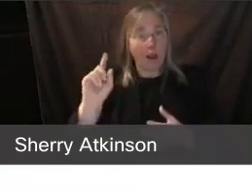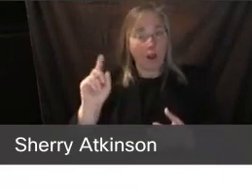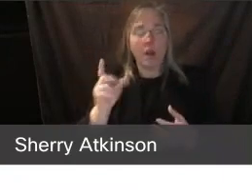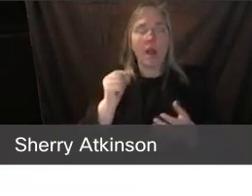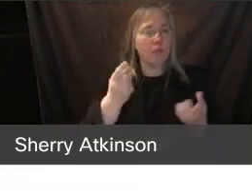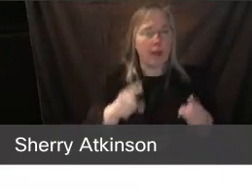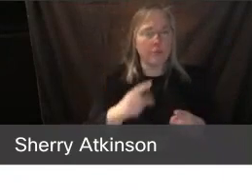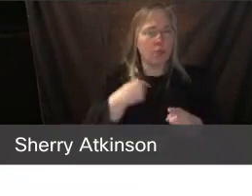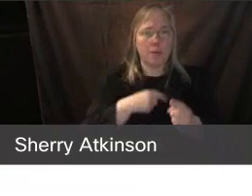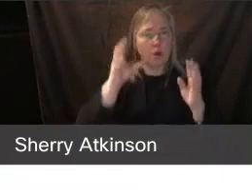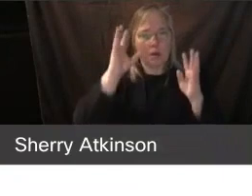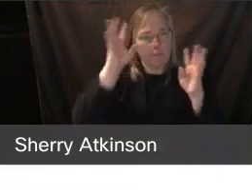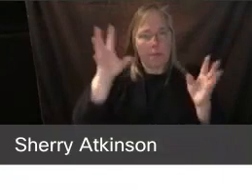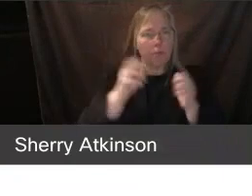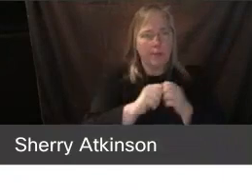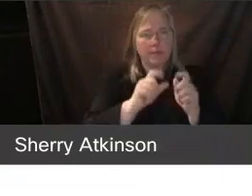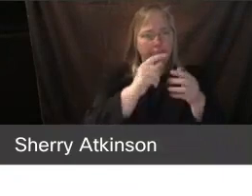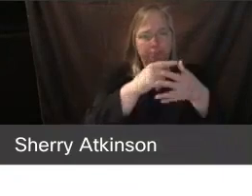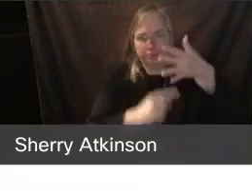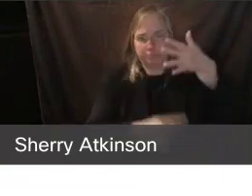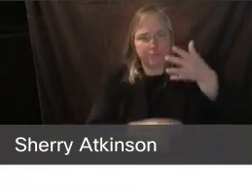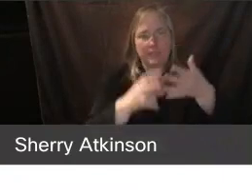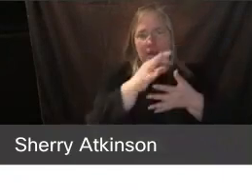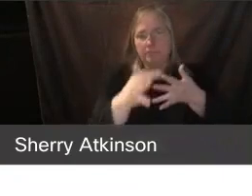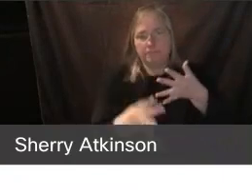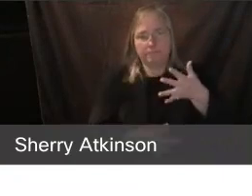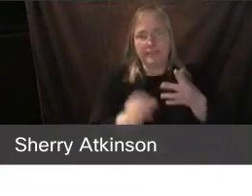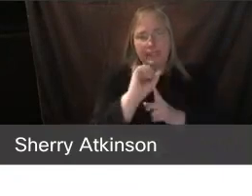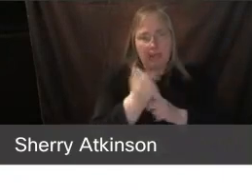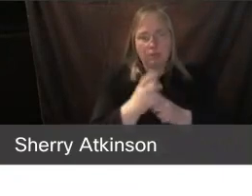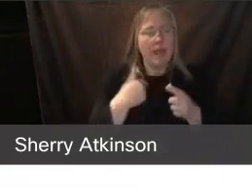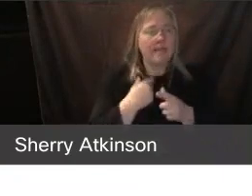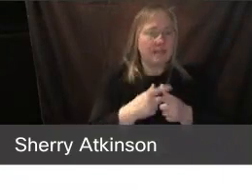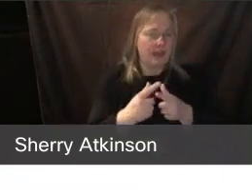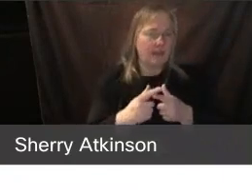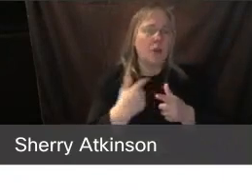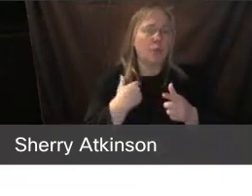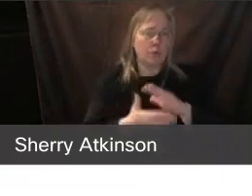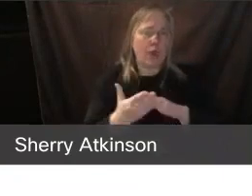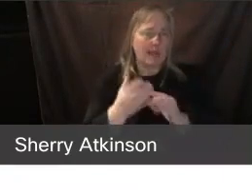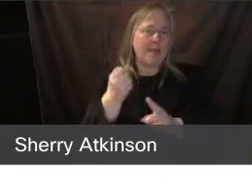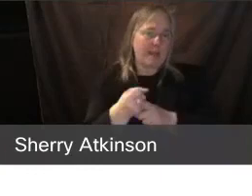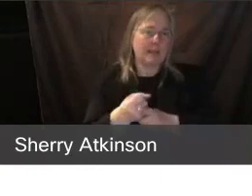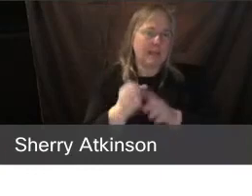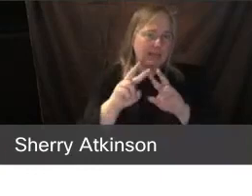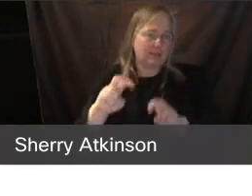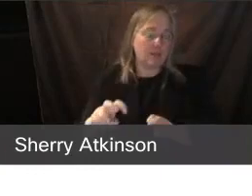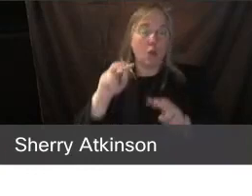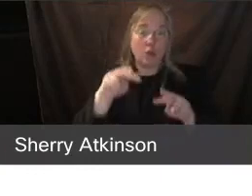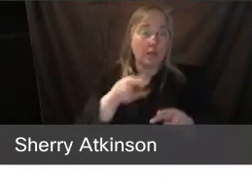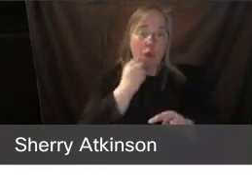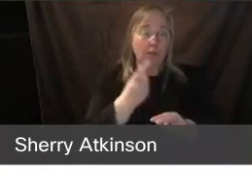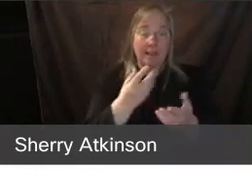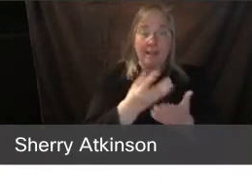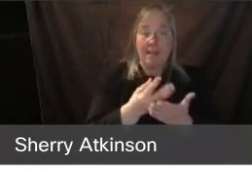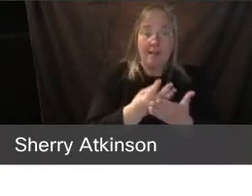with various different scenarios, and we'll run impact analysis, looking at not only the fiscal impacts